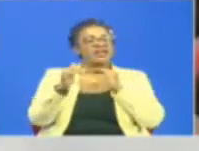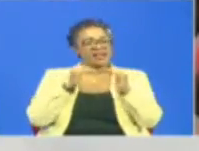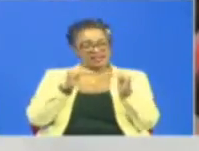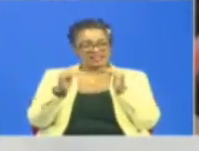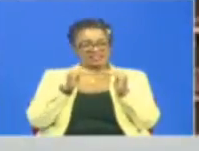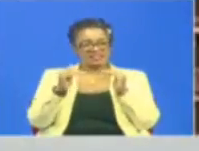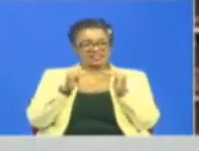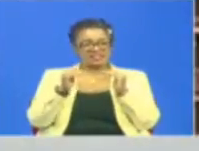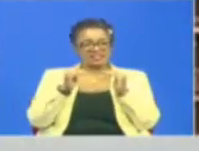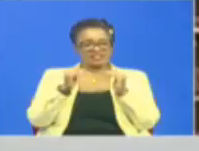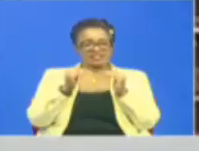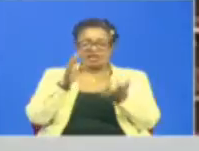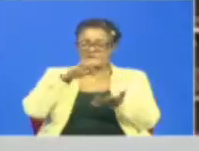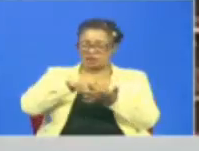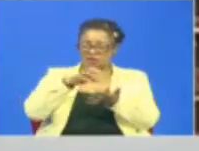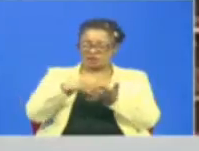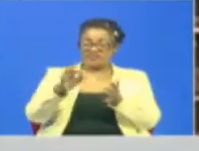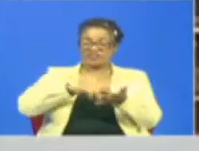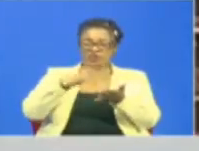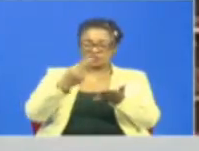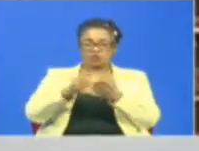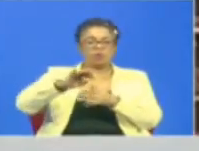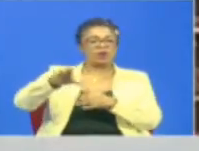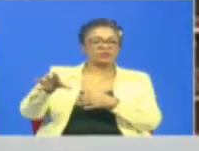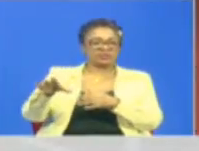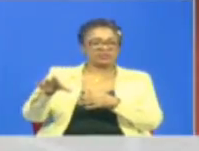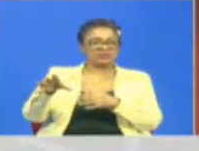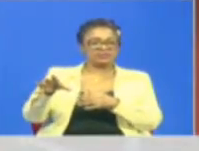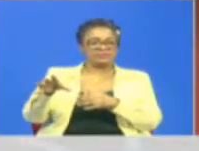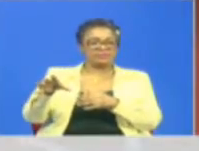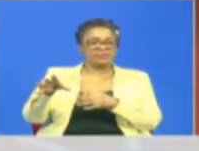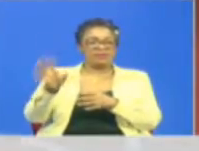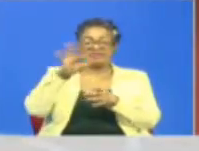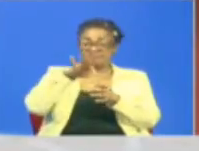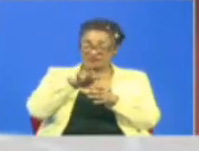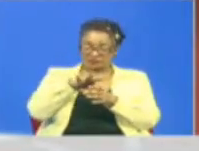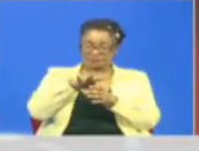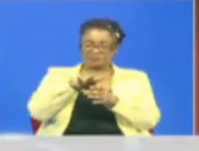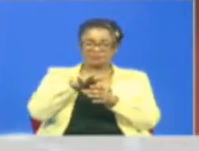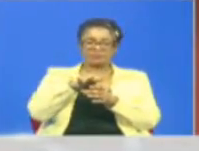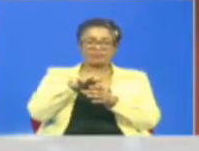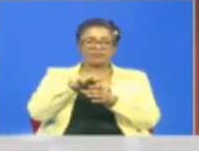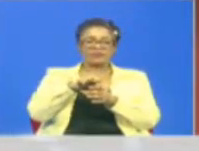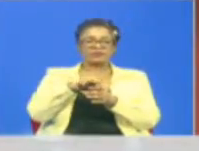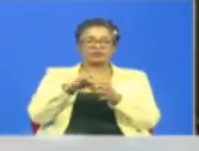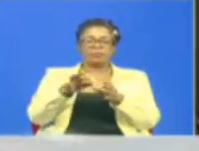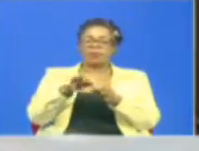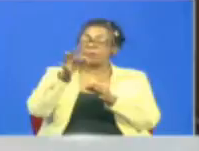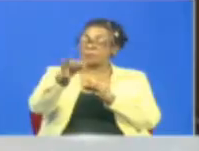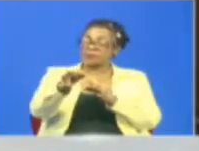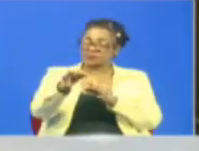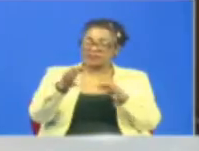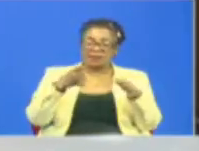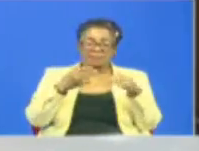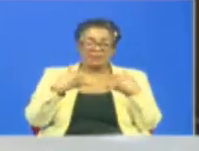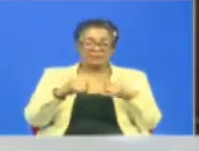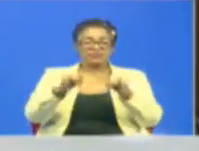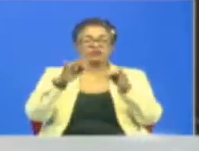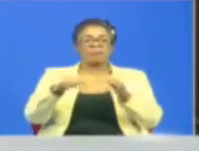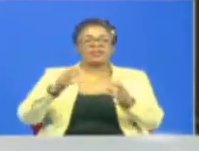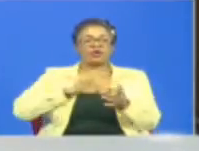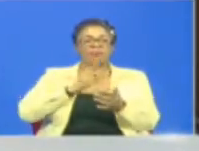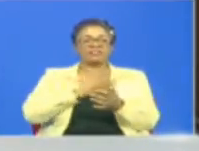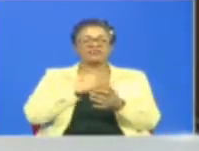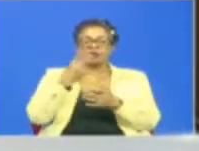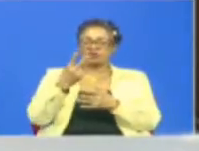in allocation of resources to counties. A vote on the floor on whether to postpone implementation of the formula by the committee for two financial